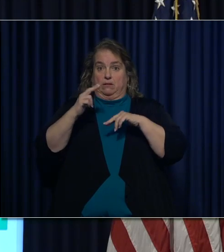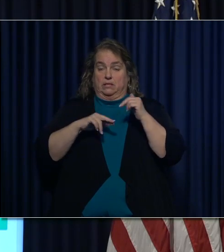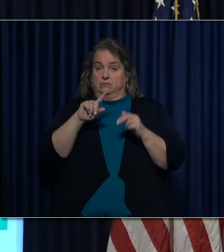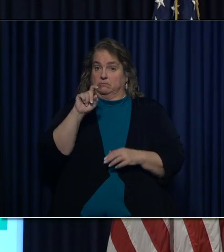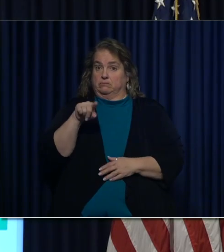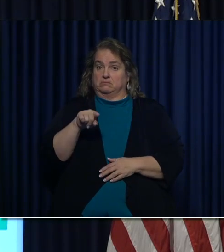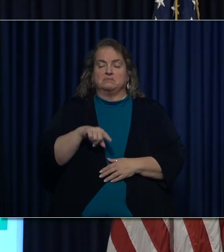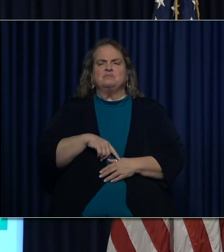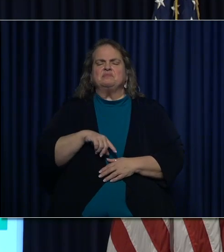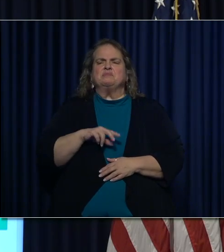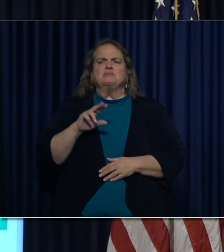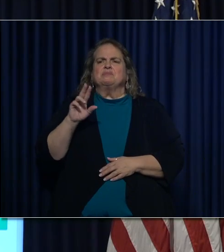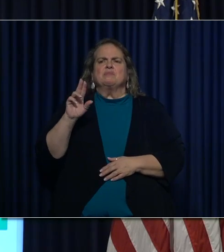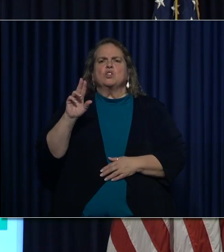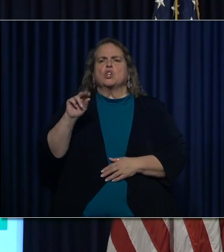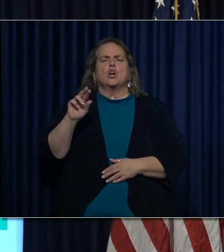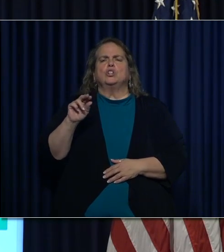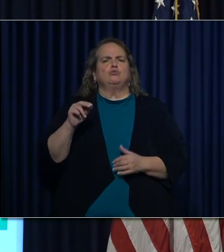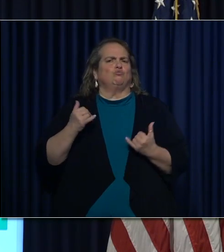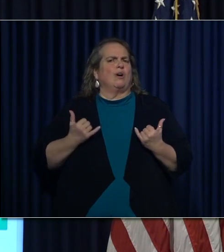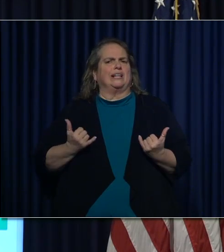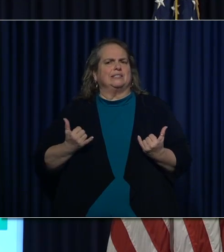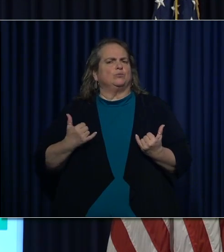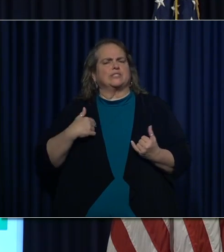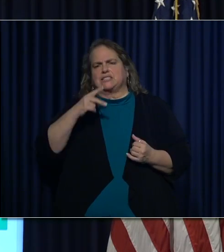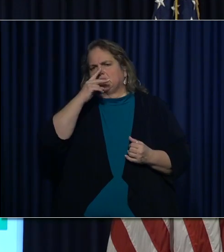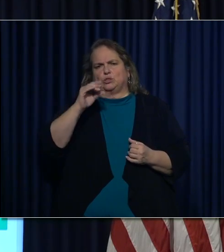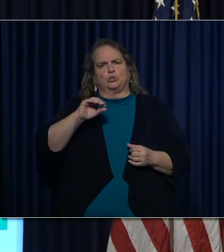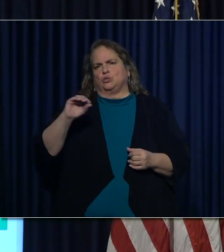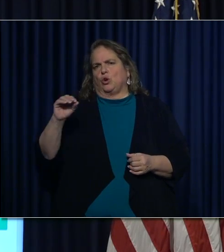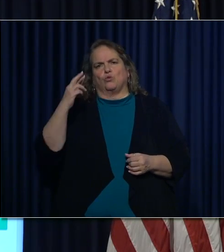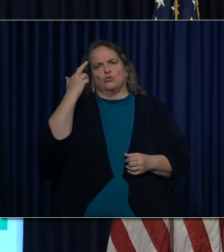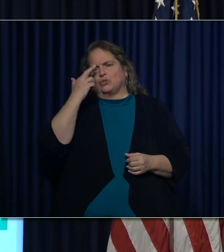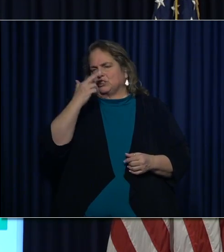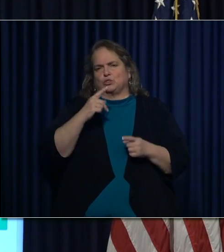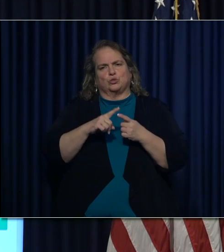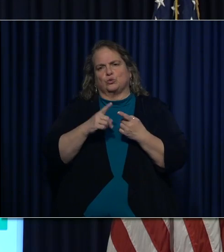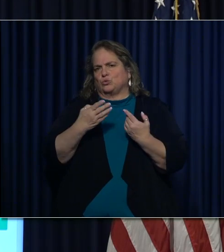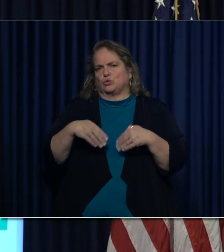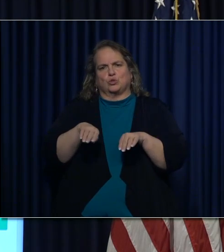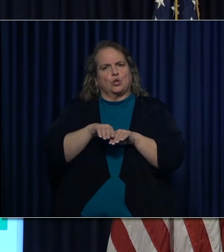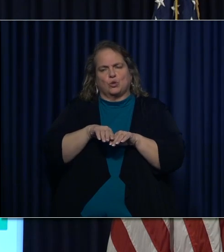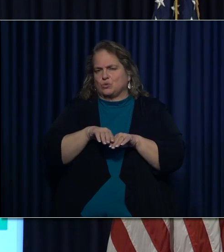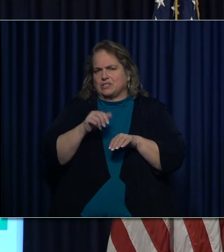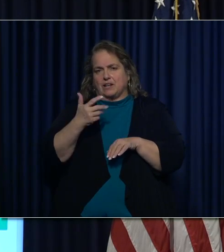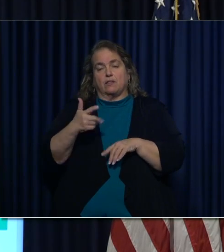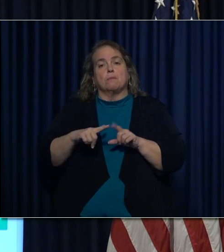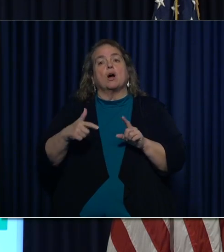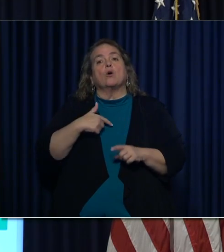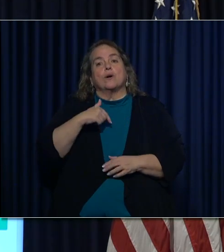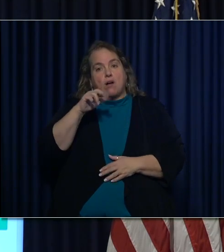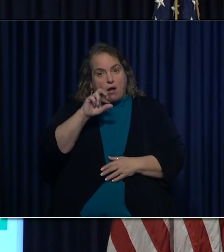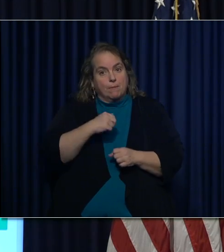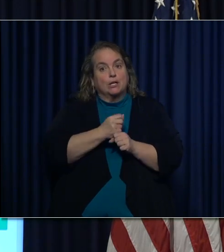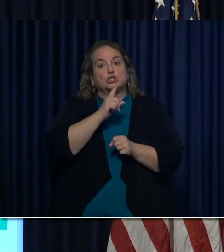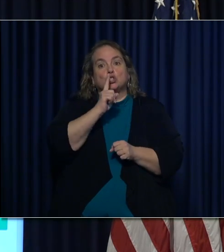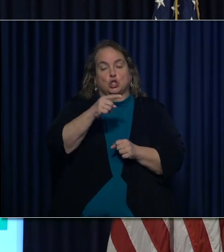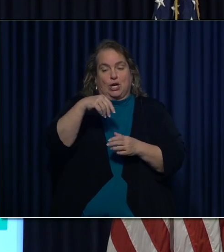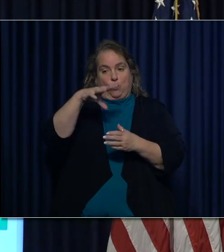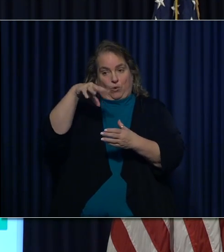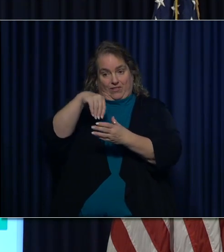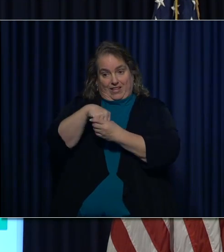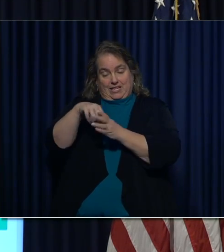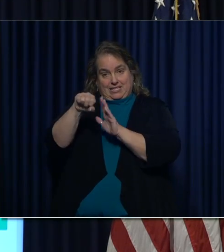we don't see any need there. Now, we are making sure that in state